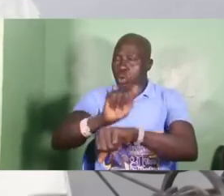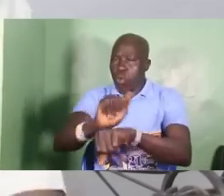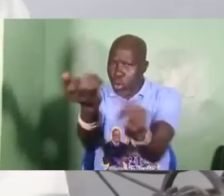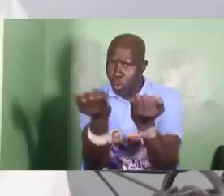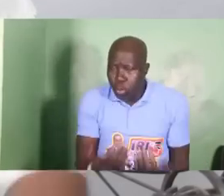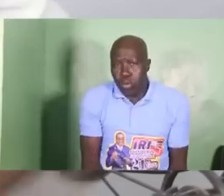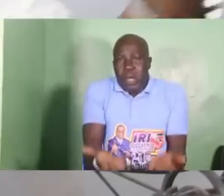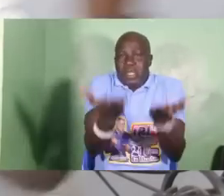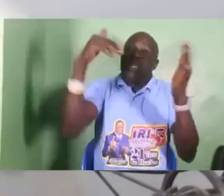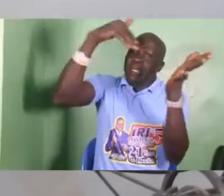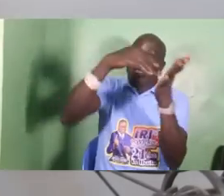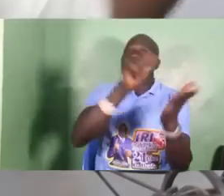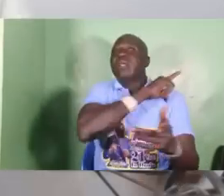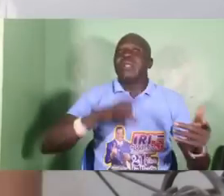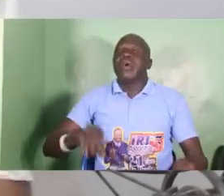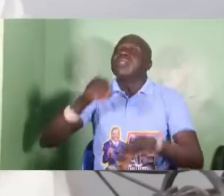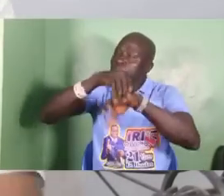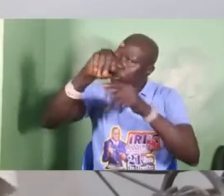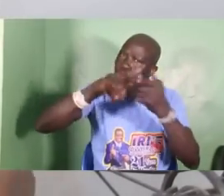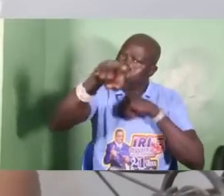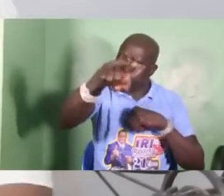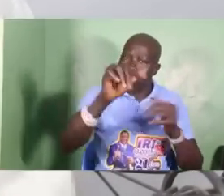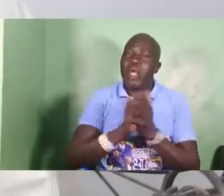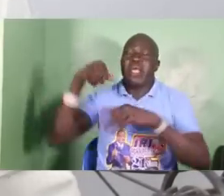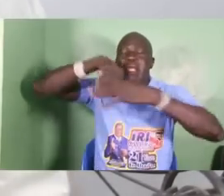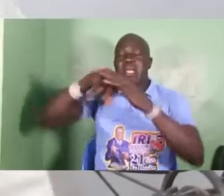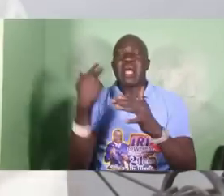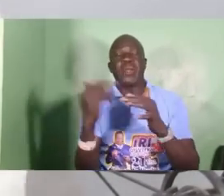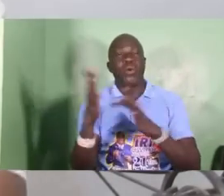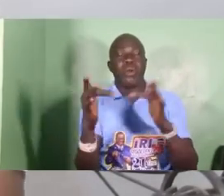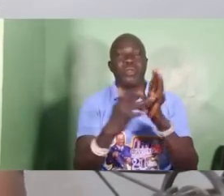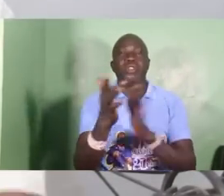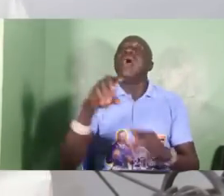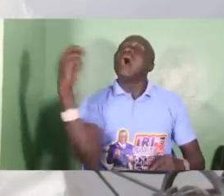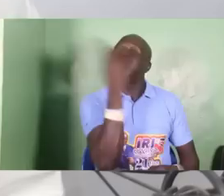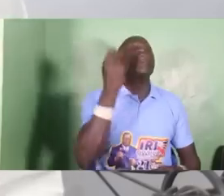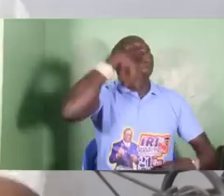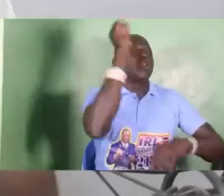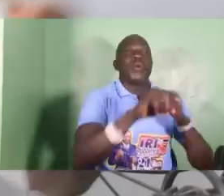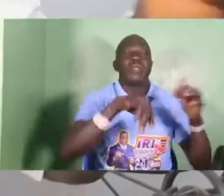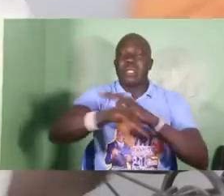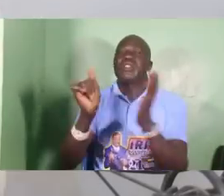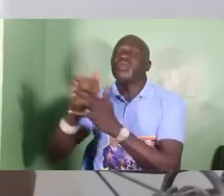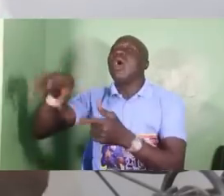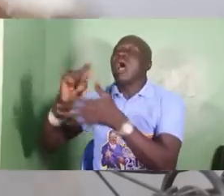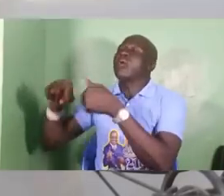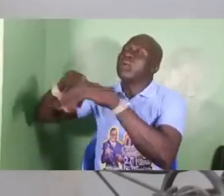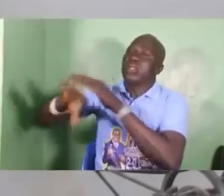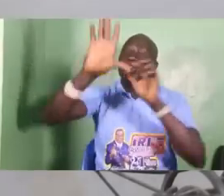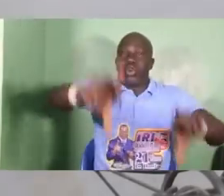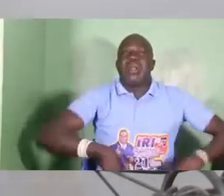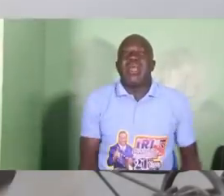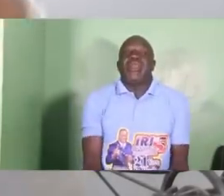died, your work wants to rest again, the Lord sent me to you in the mighty name of Jesus. In the name of Jesus. In the name of